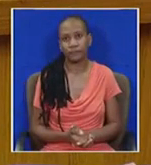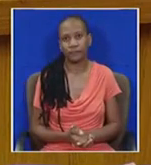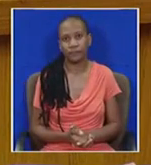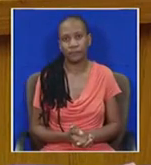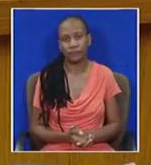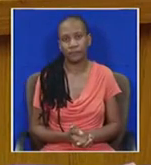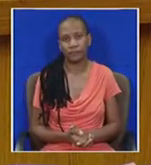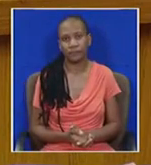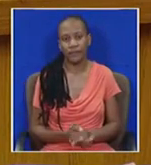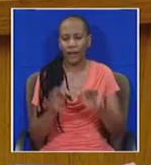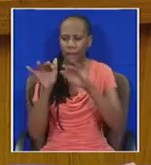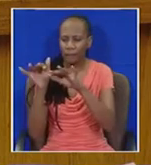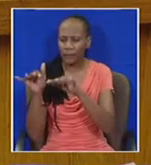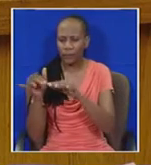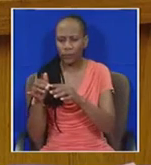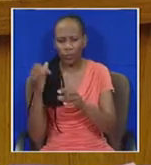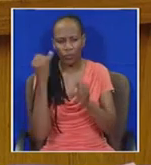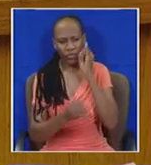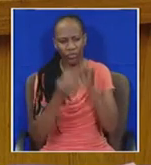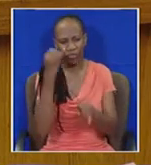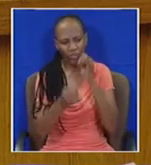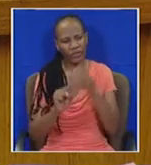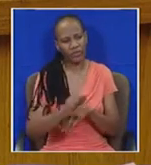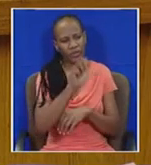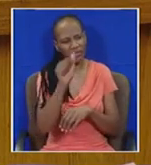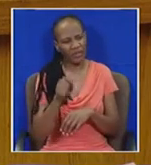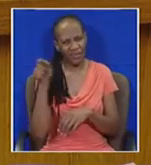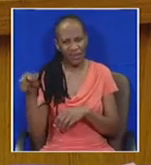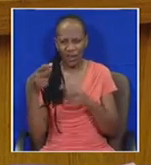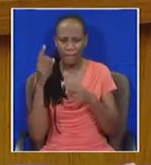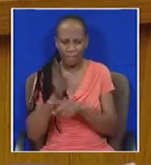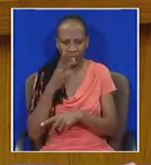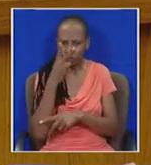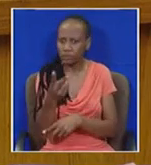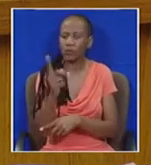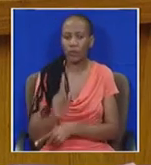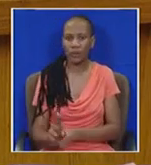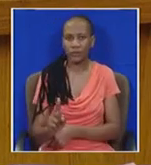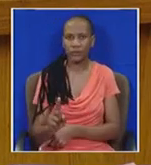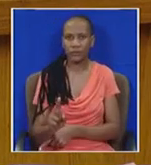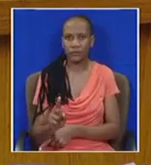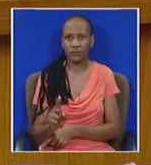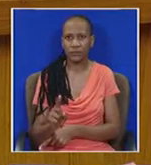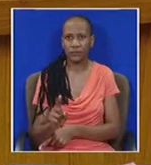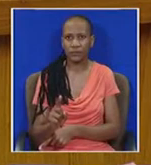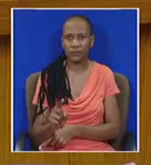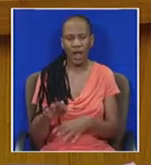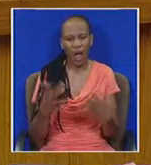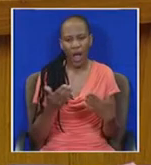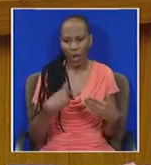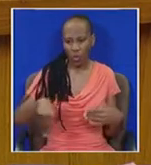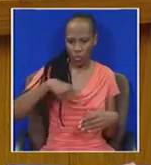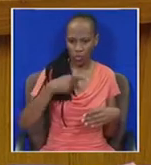steering the Republic keep their eyes fixed upon? By what cause should they guide us